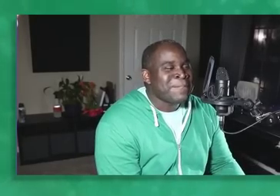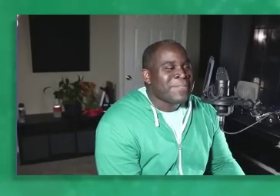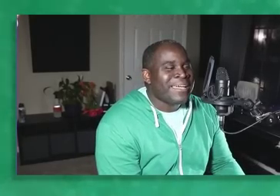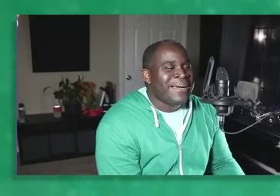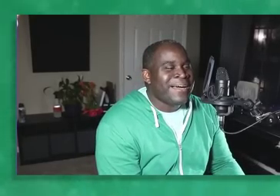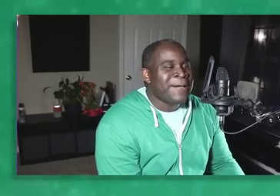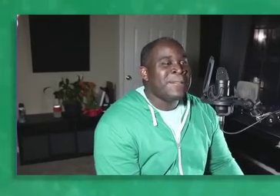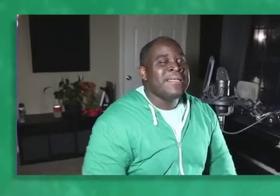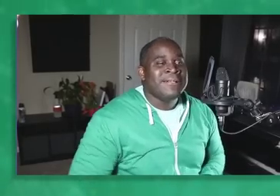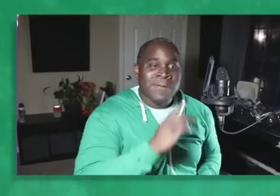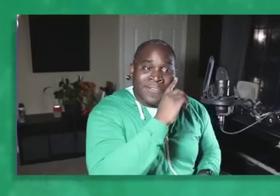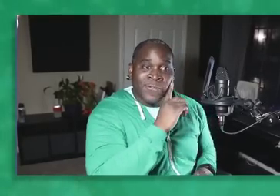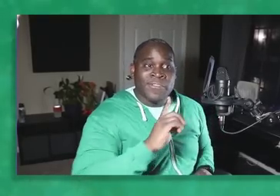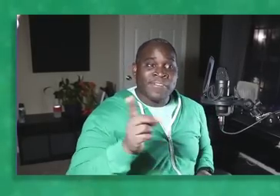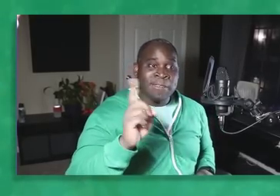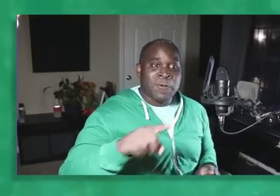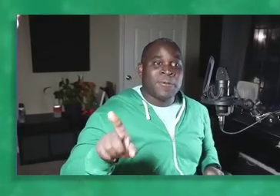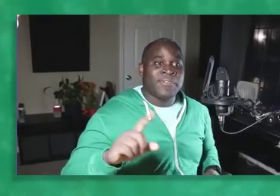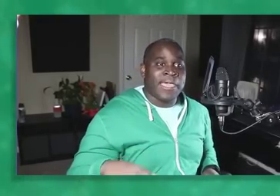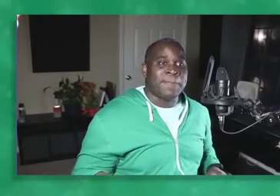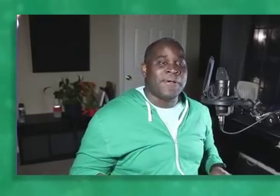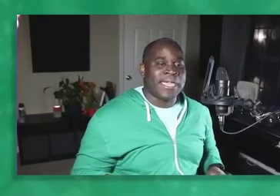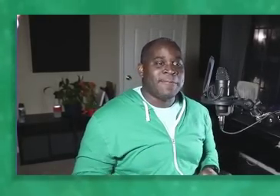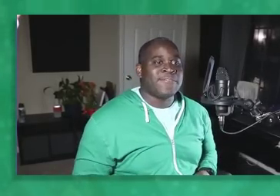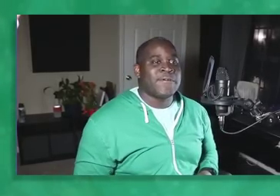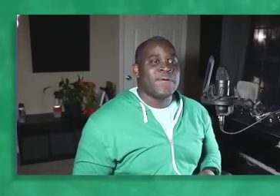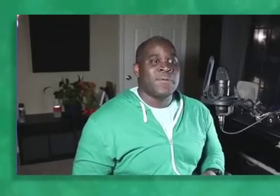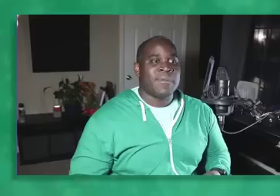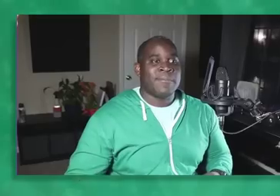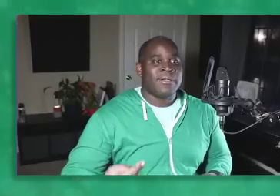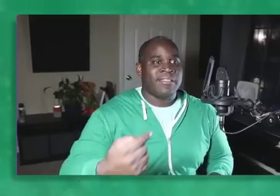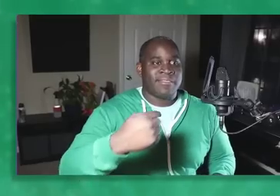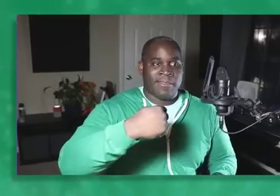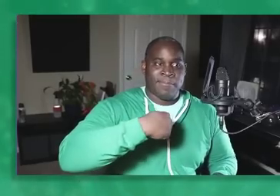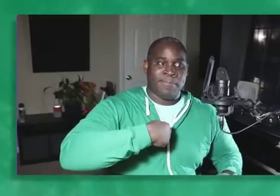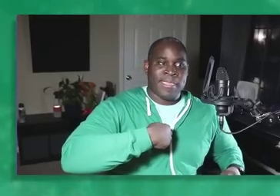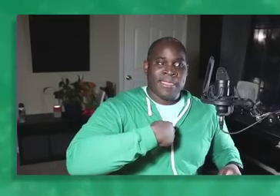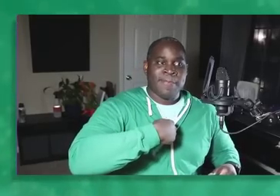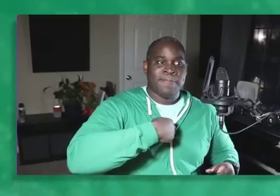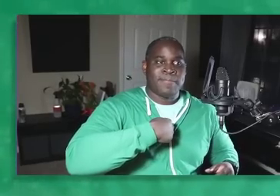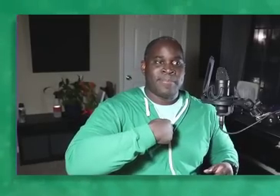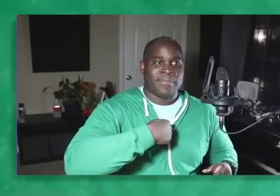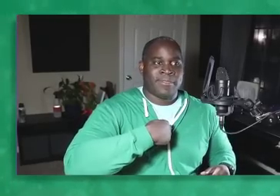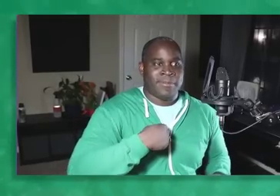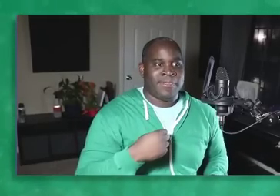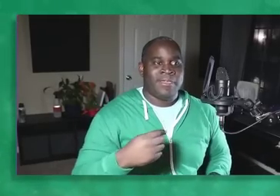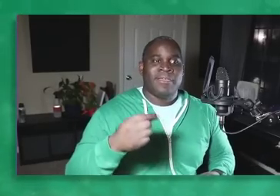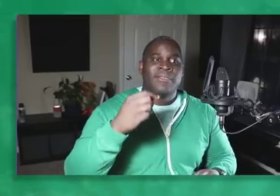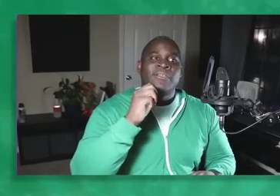Okay. Let's do the scene one more time. Okay. So remember, it's me.